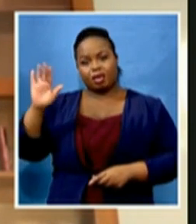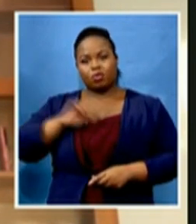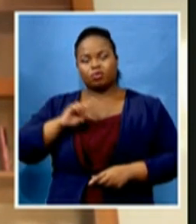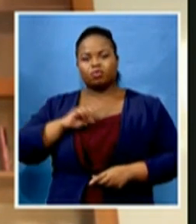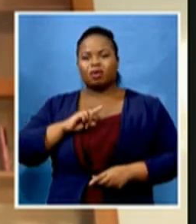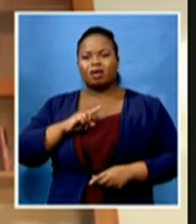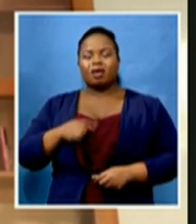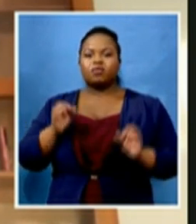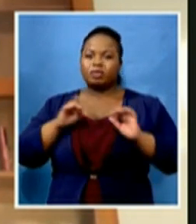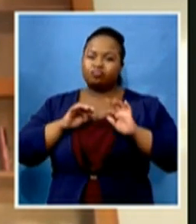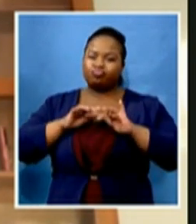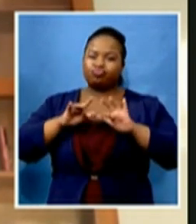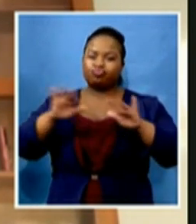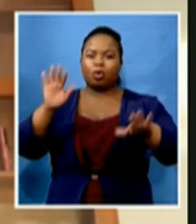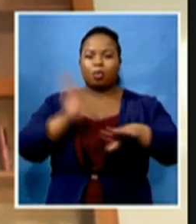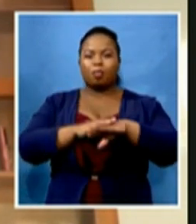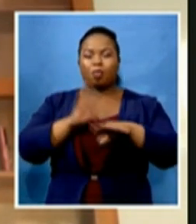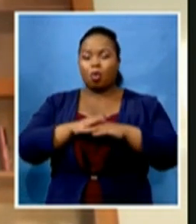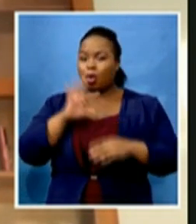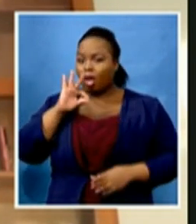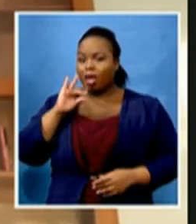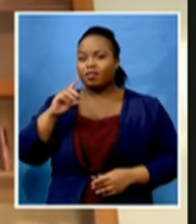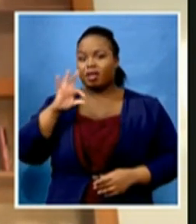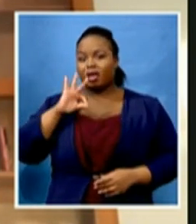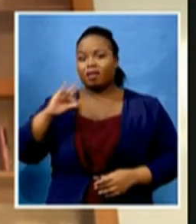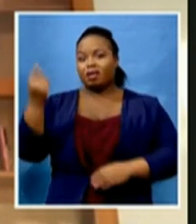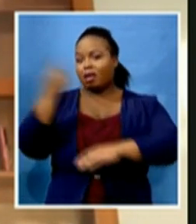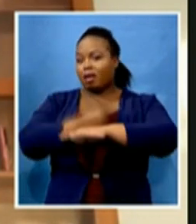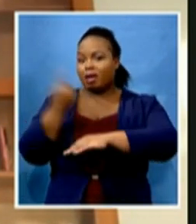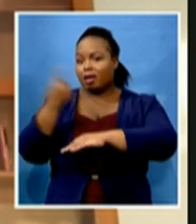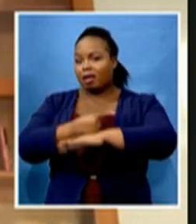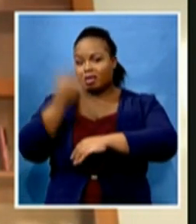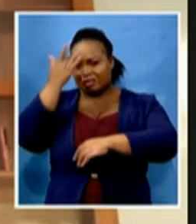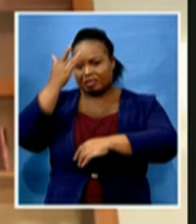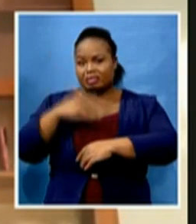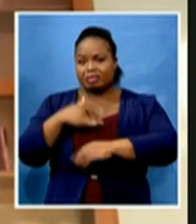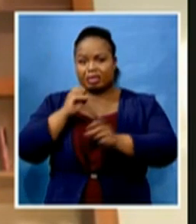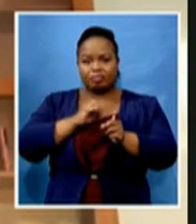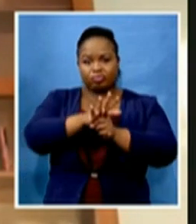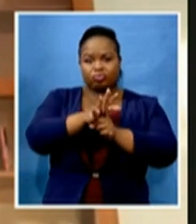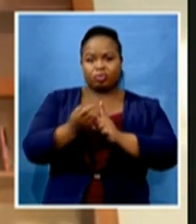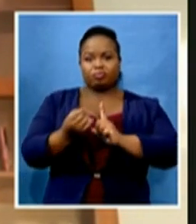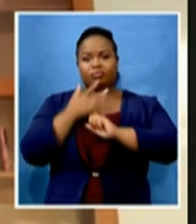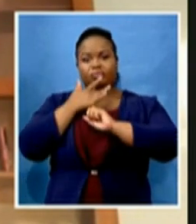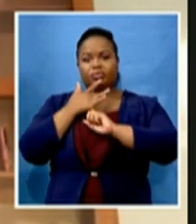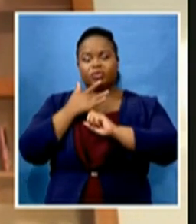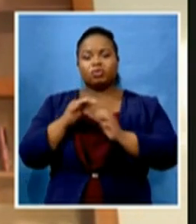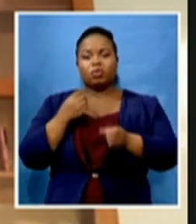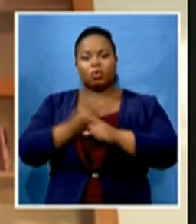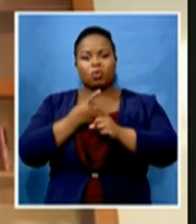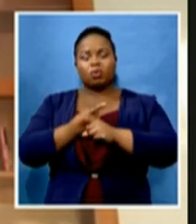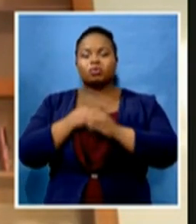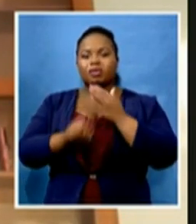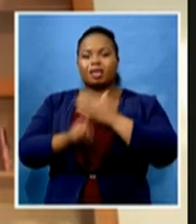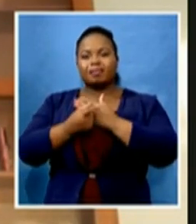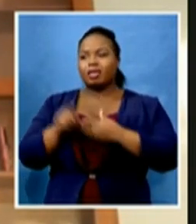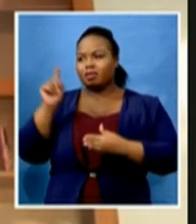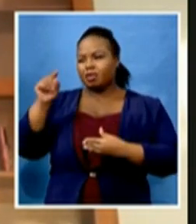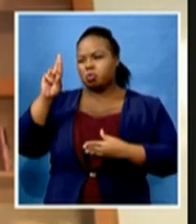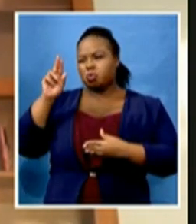day-to-day, patient-to-patient, case-to-case kind of count. It became clear that our numbers were going to rise